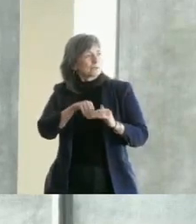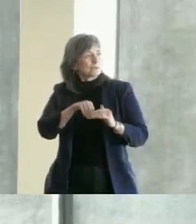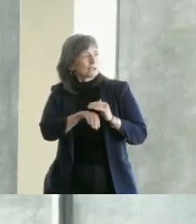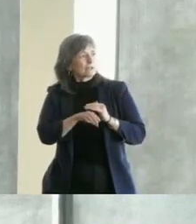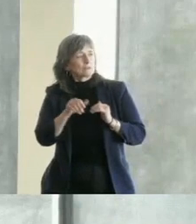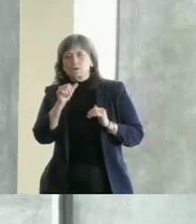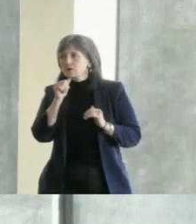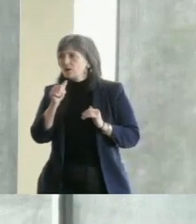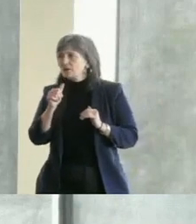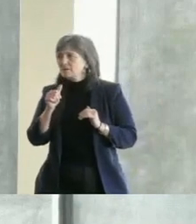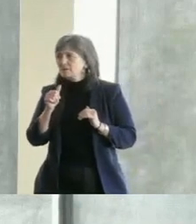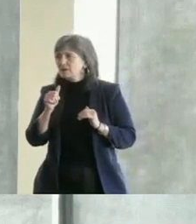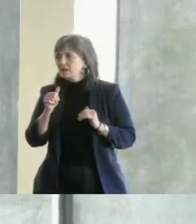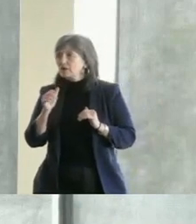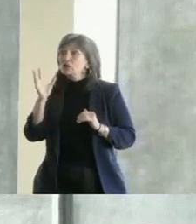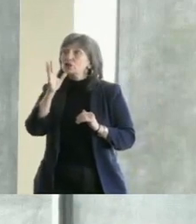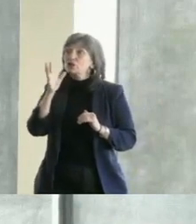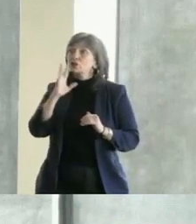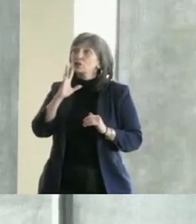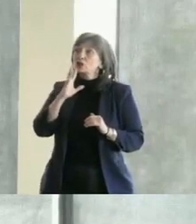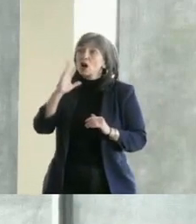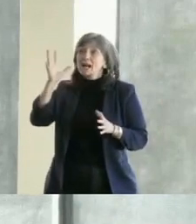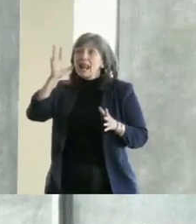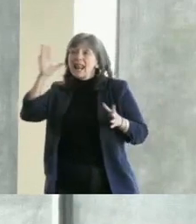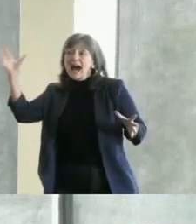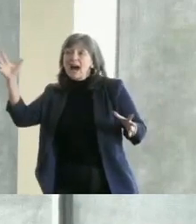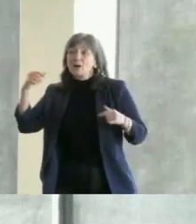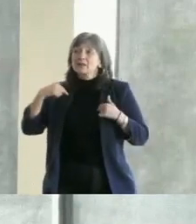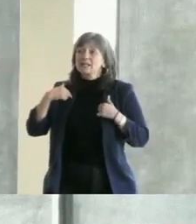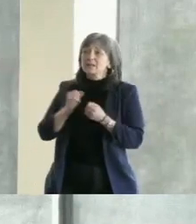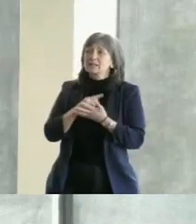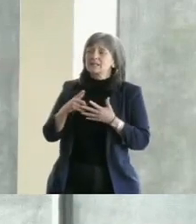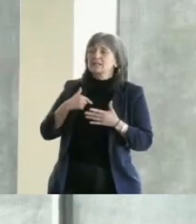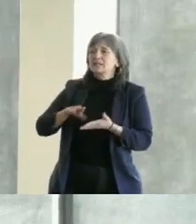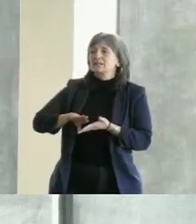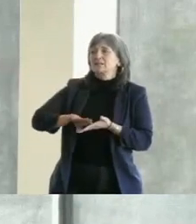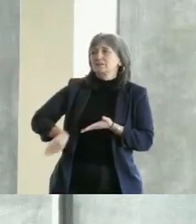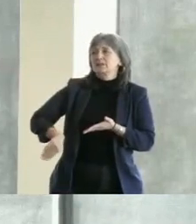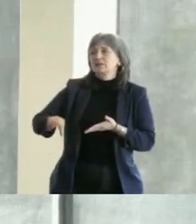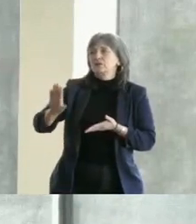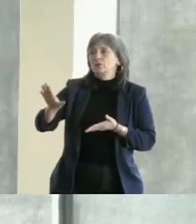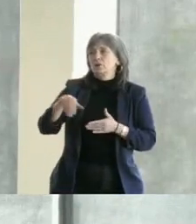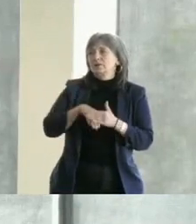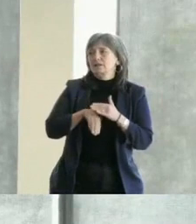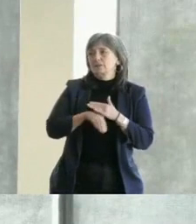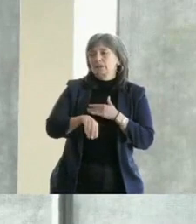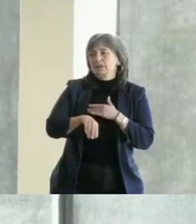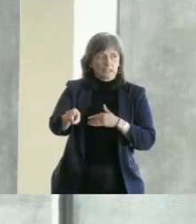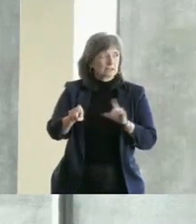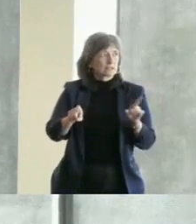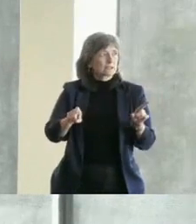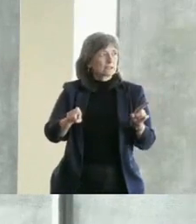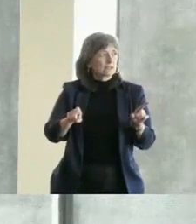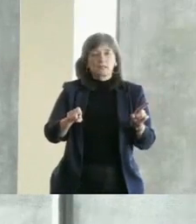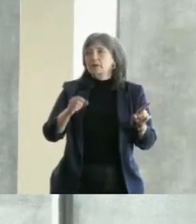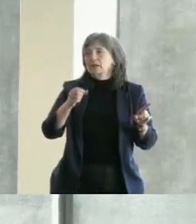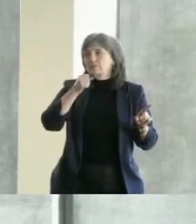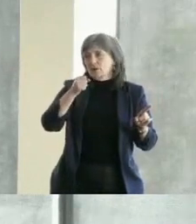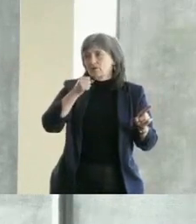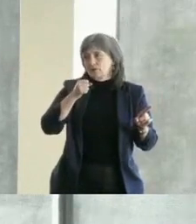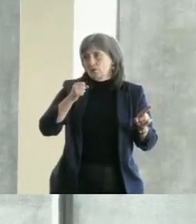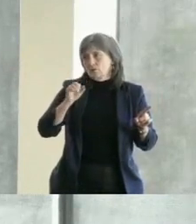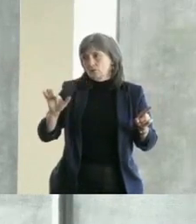So saying I talk loud or I'll use my classroom voice or whatever is dismissing someone's accessibility needs. But I wanted to give a